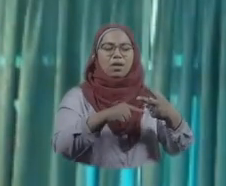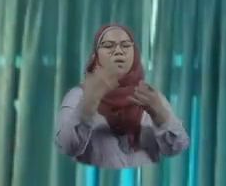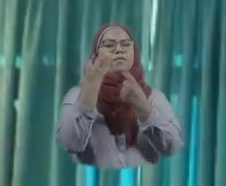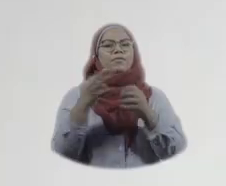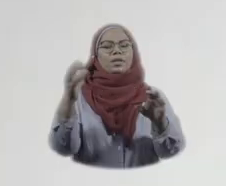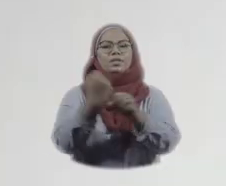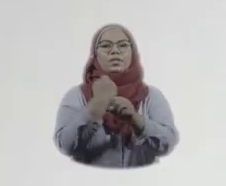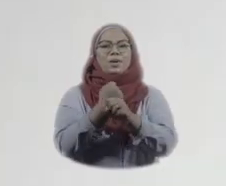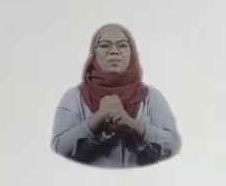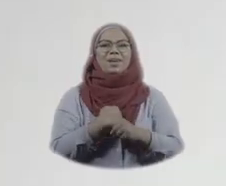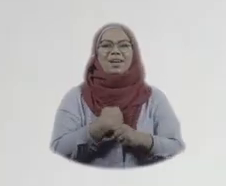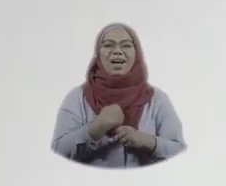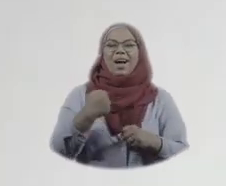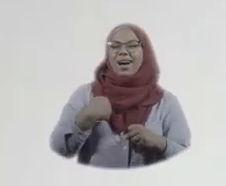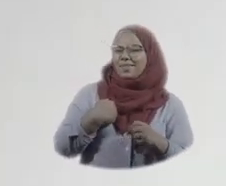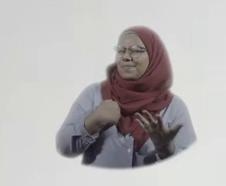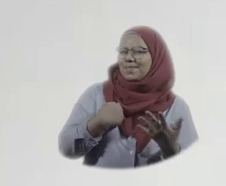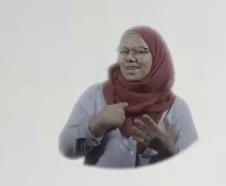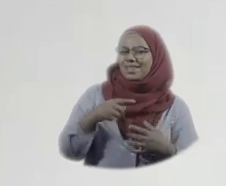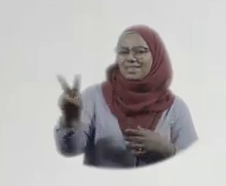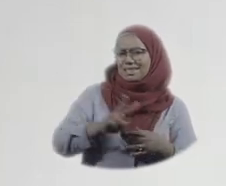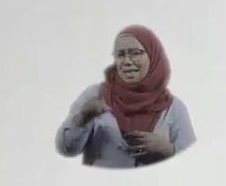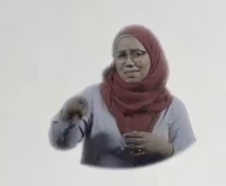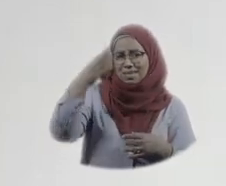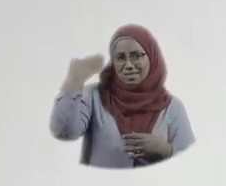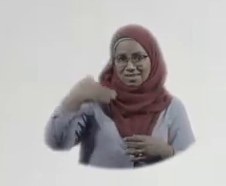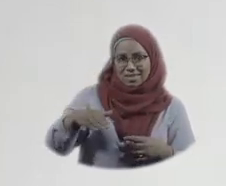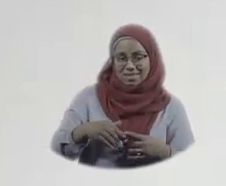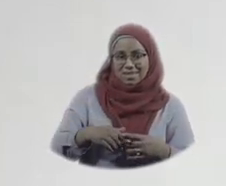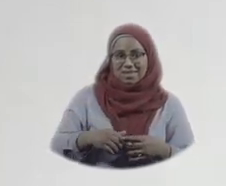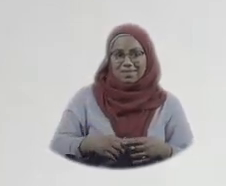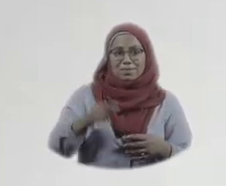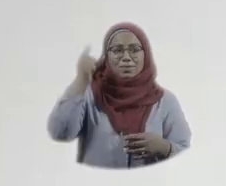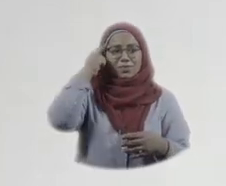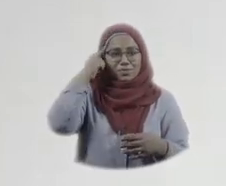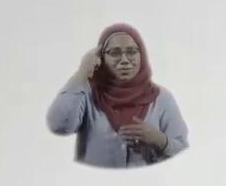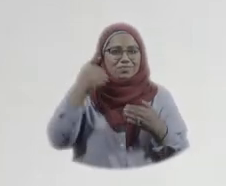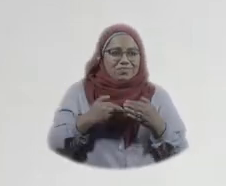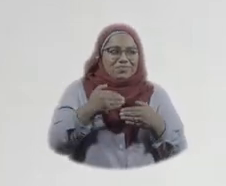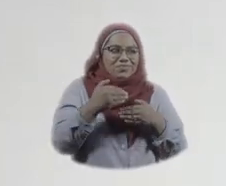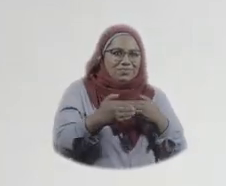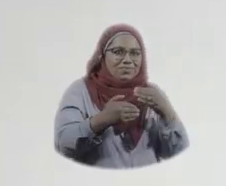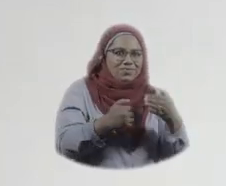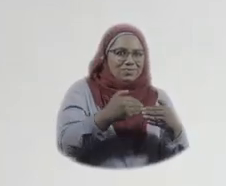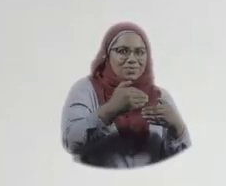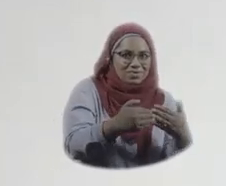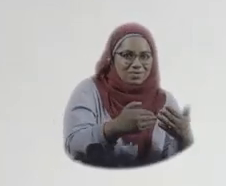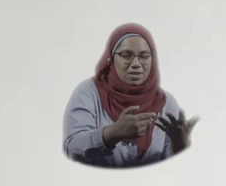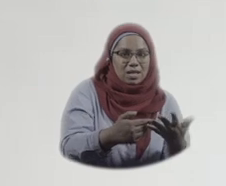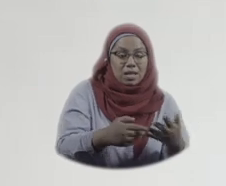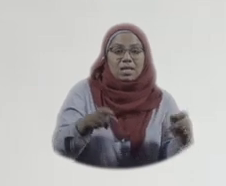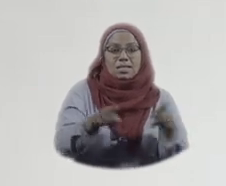freelance? Just like Shia, I'd have like such a huge long thought process throughout the whole